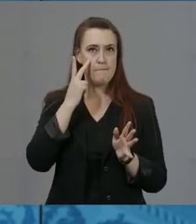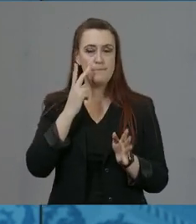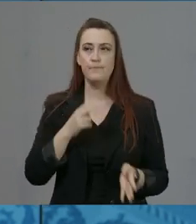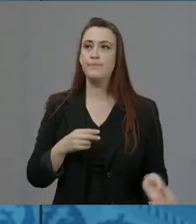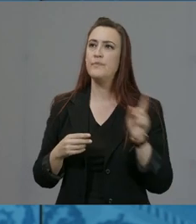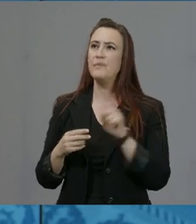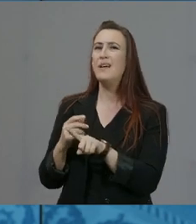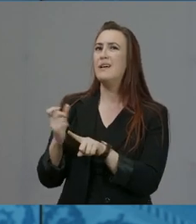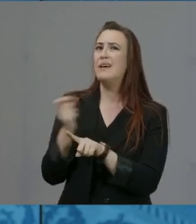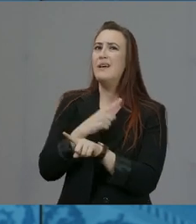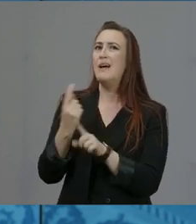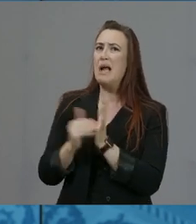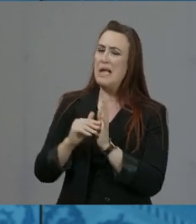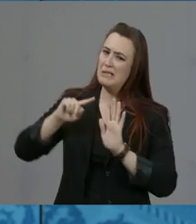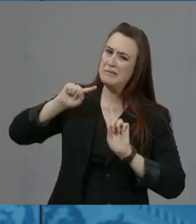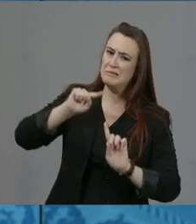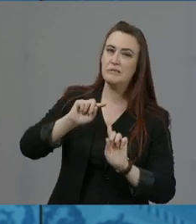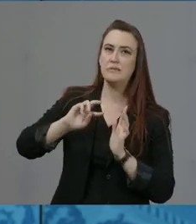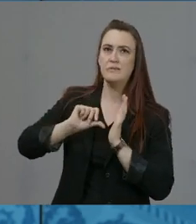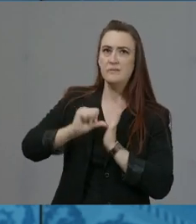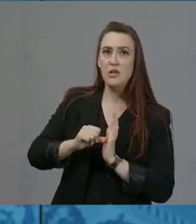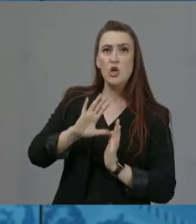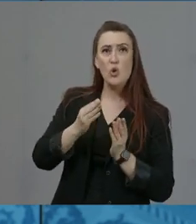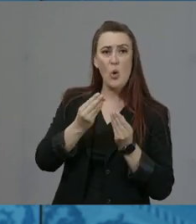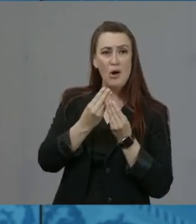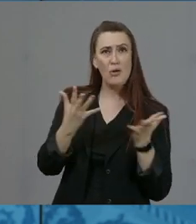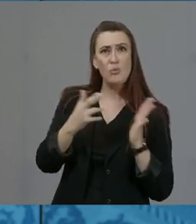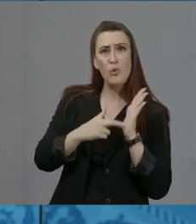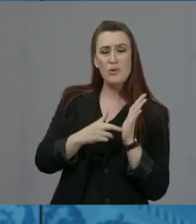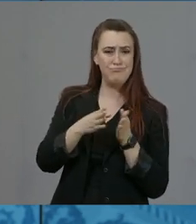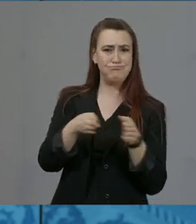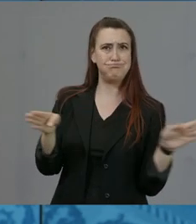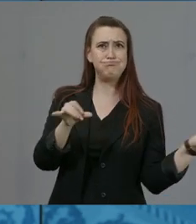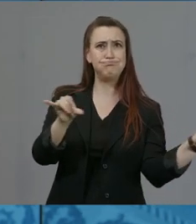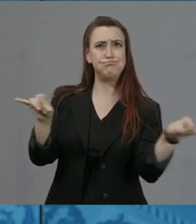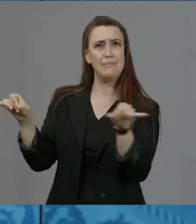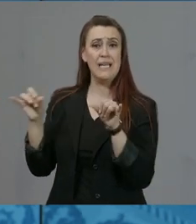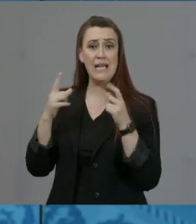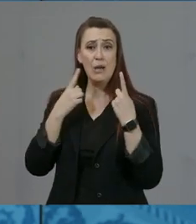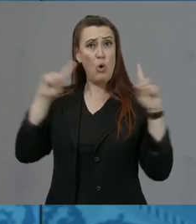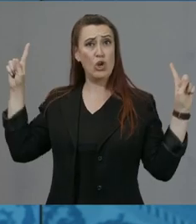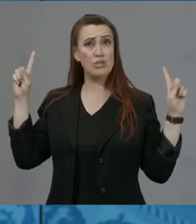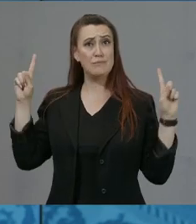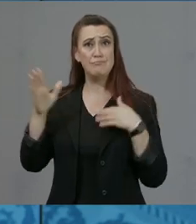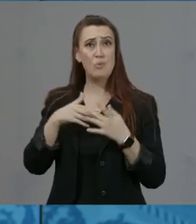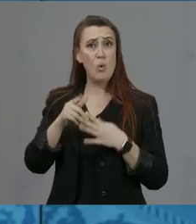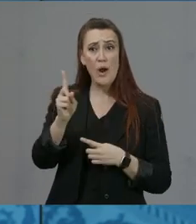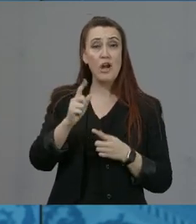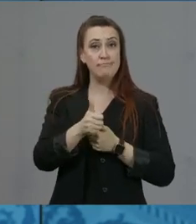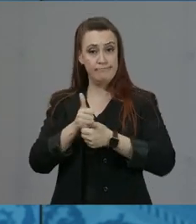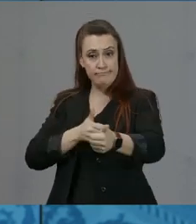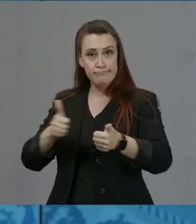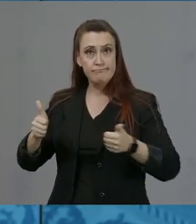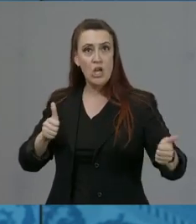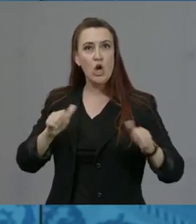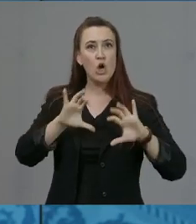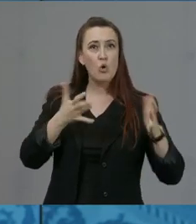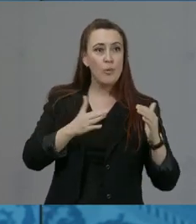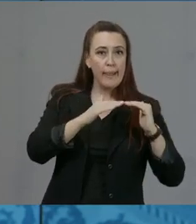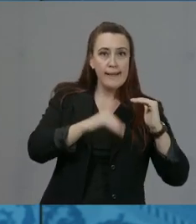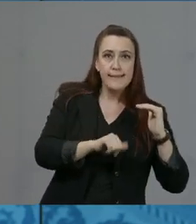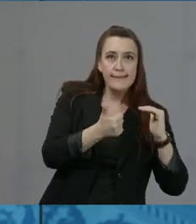you provided were across the board, whether it's social distancing, groups of 10 or anything else like that. And if you